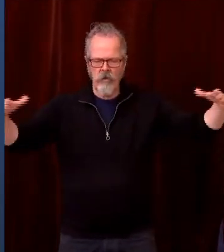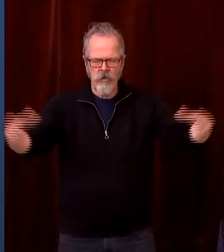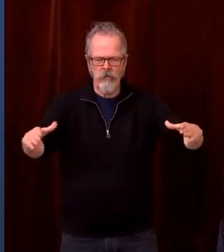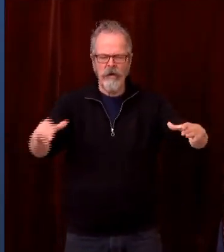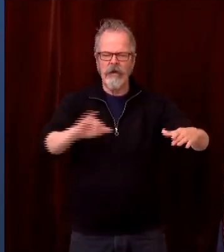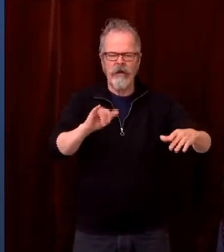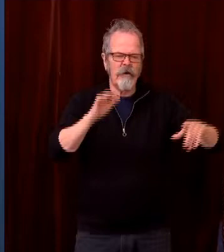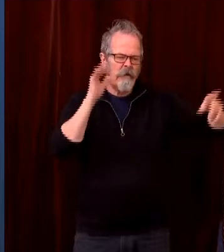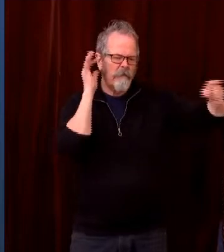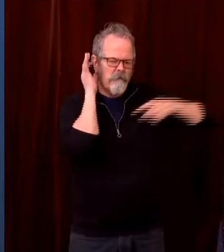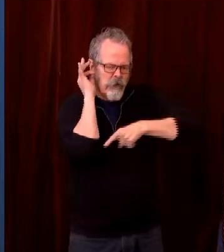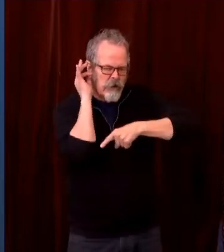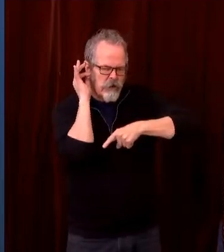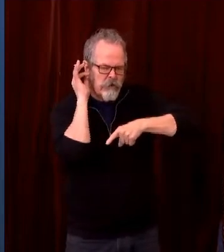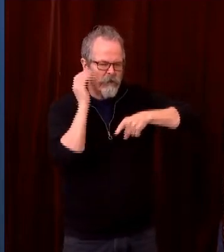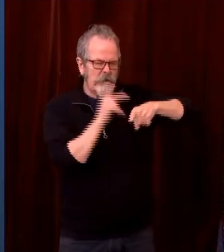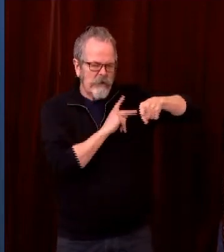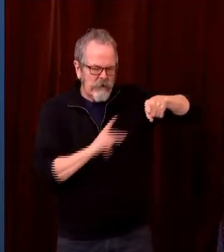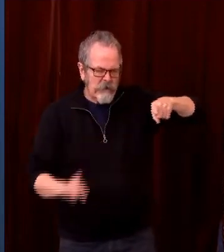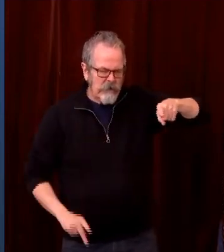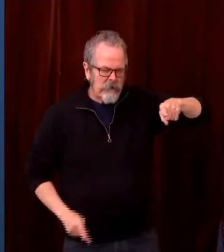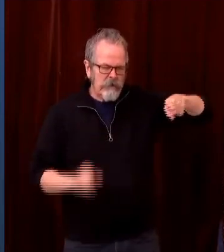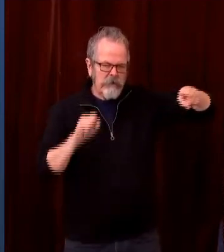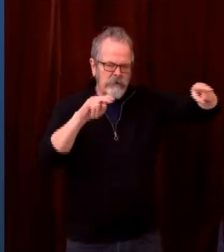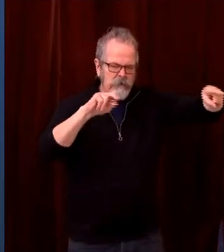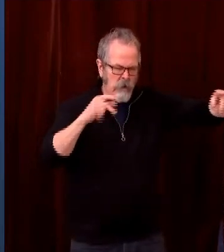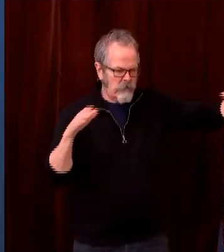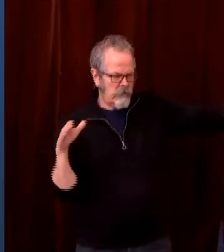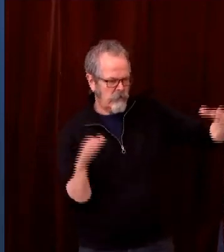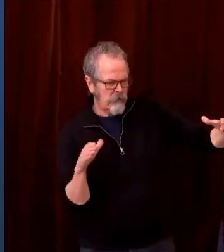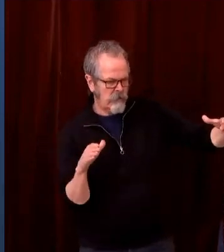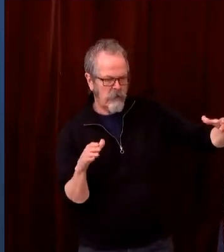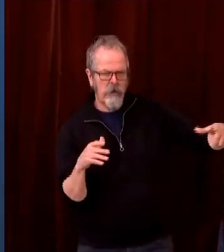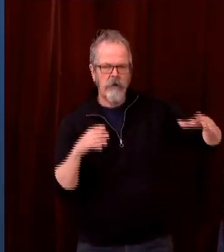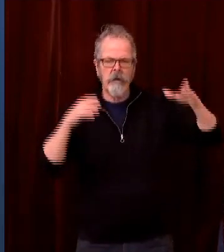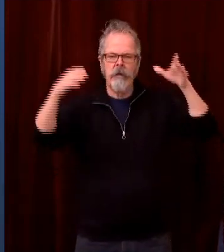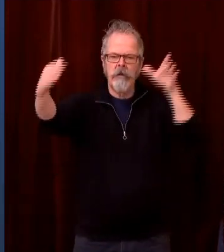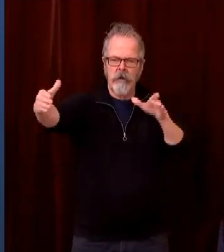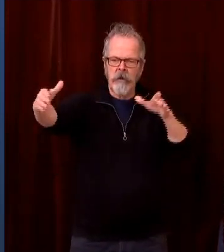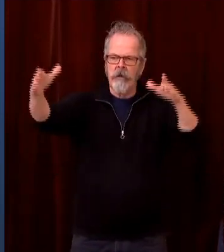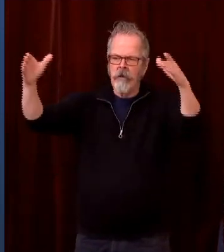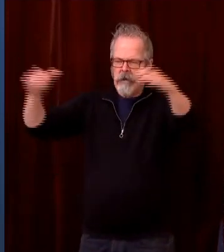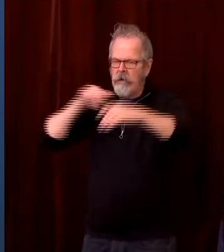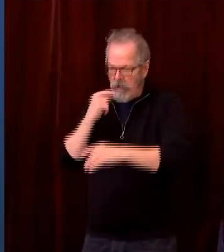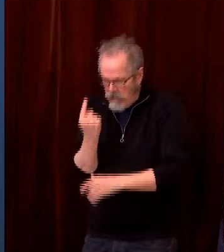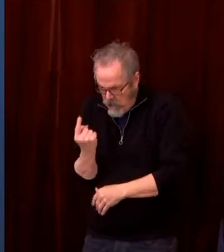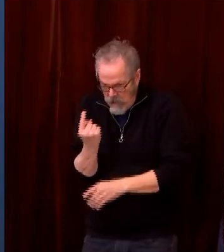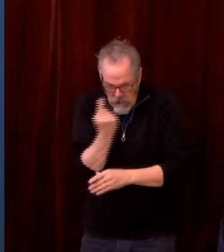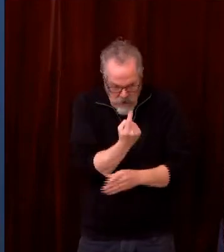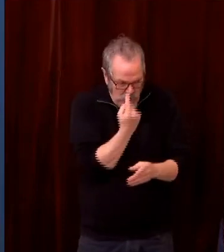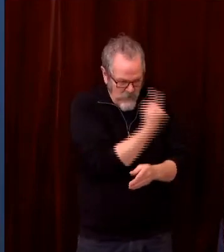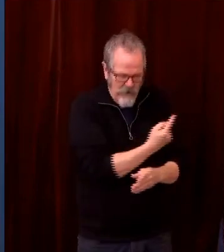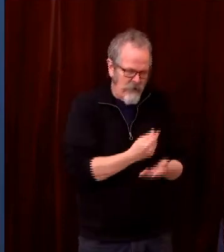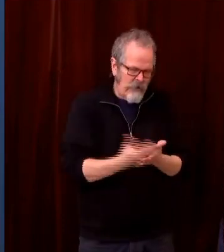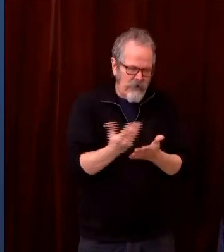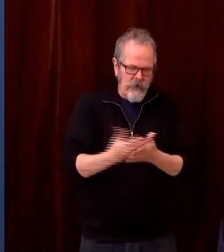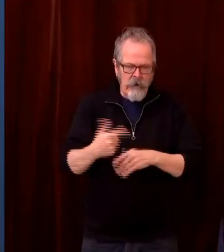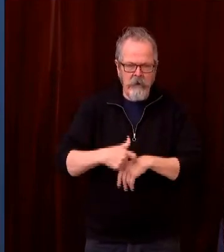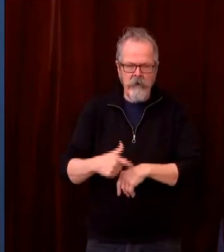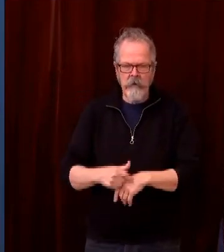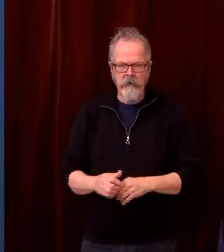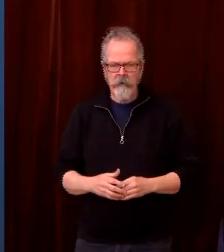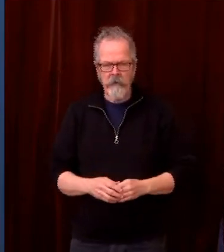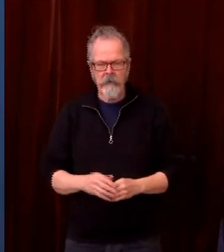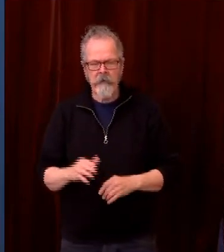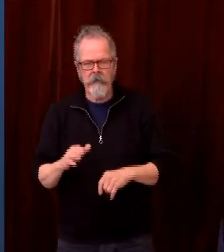options. I'd be cautious about comparing our situation to California. Our systems are very different. I know people